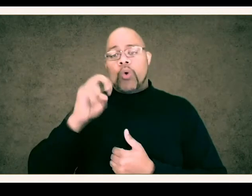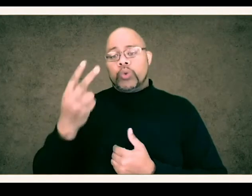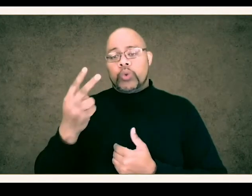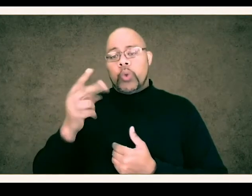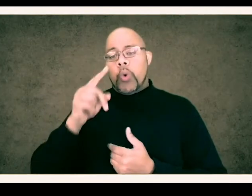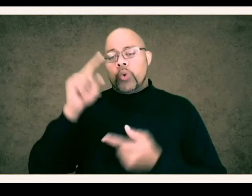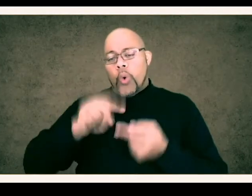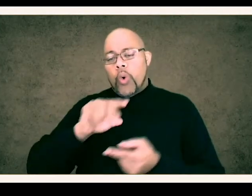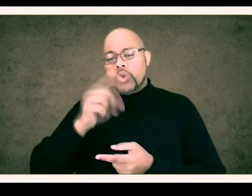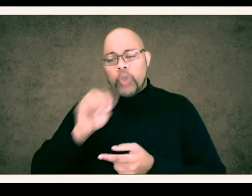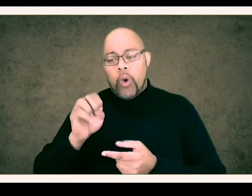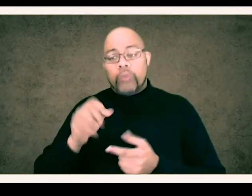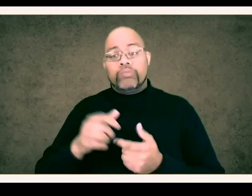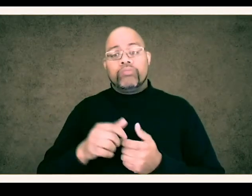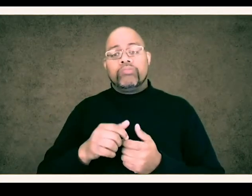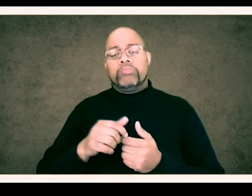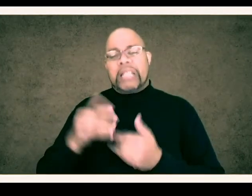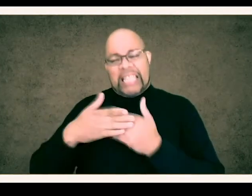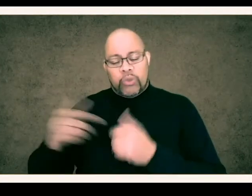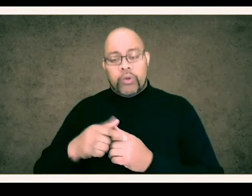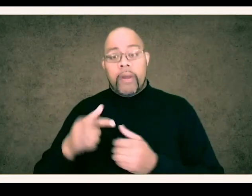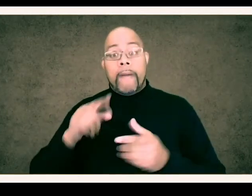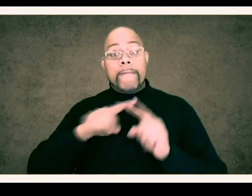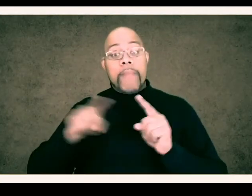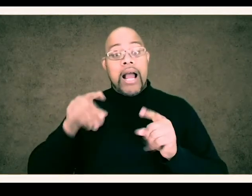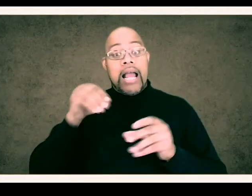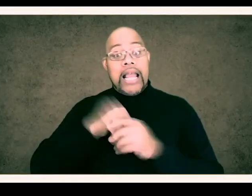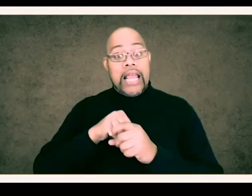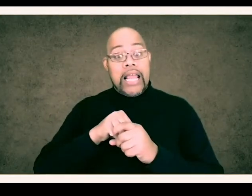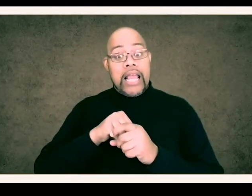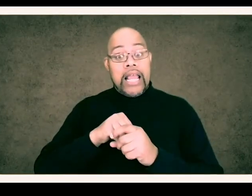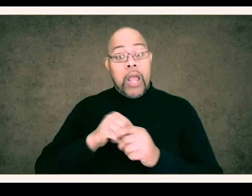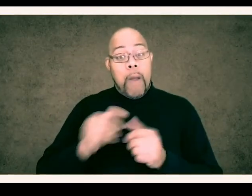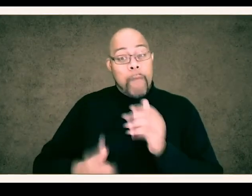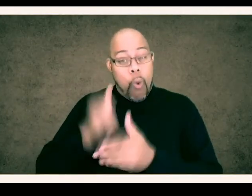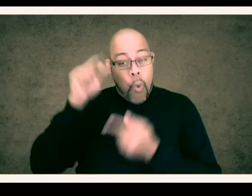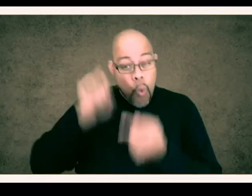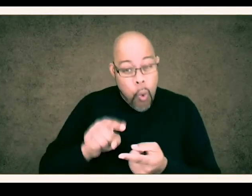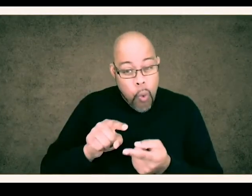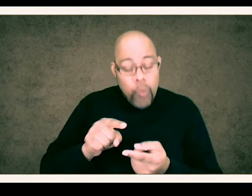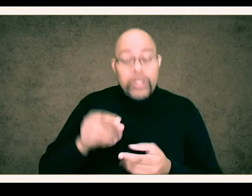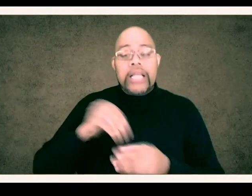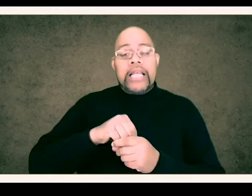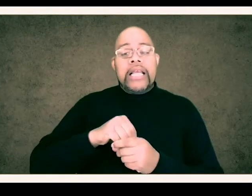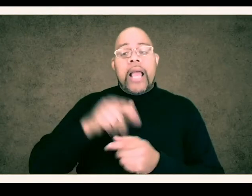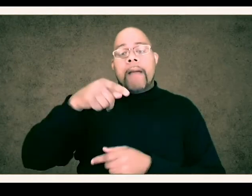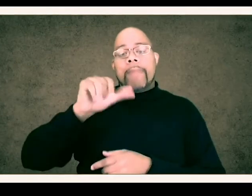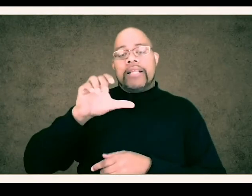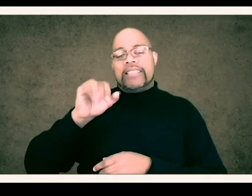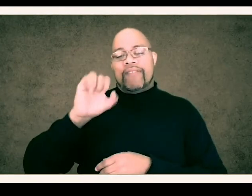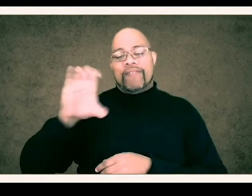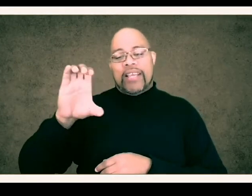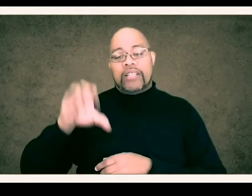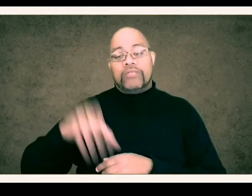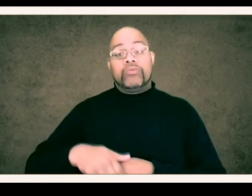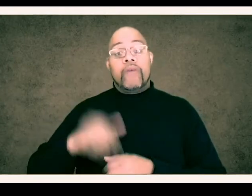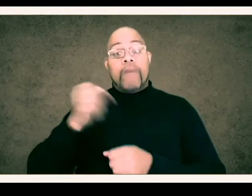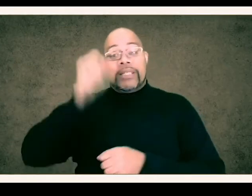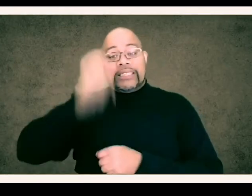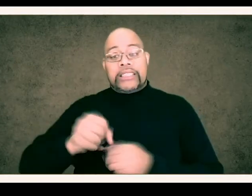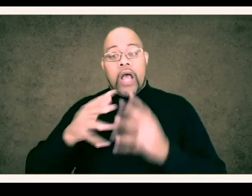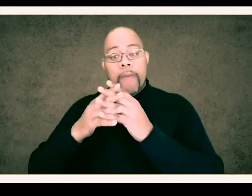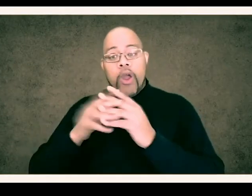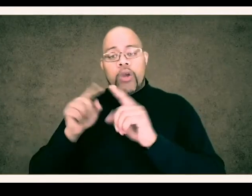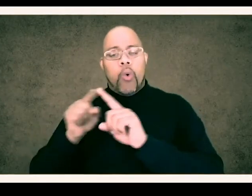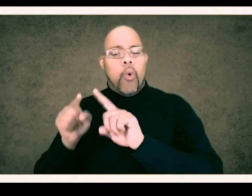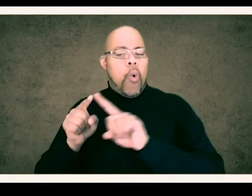right next to you. The largest oxygen minimum zone is in the tropical Pacific. That stretches from South America all the way into the middle